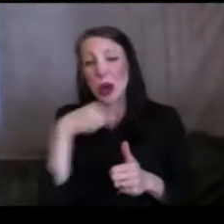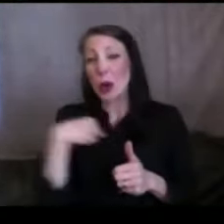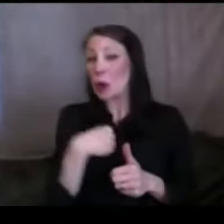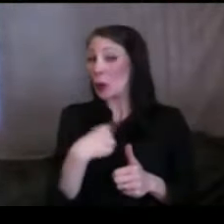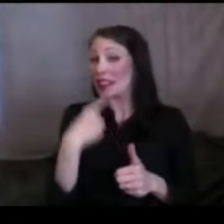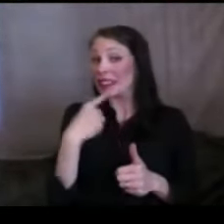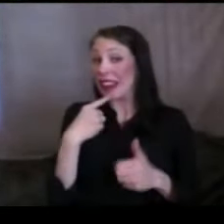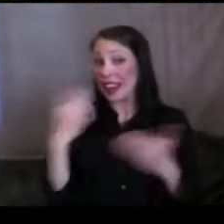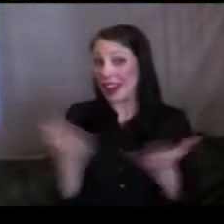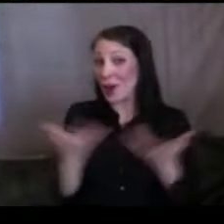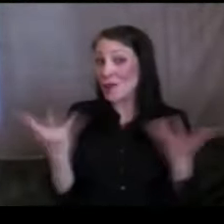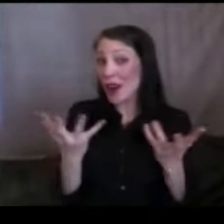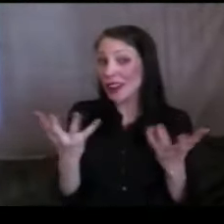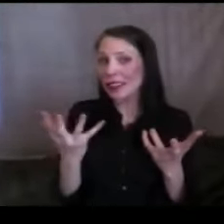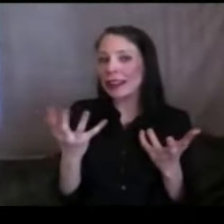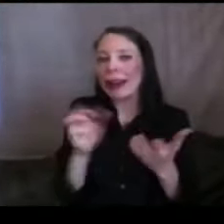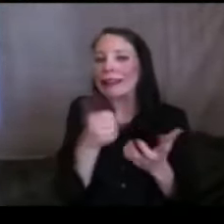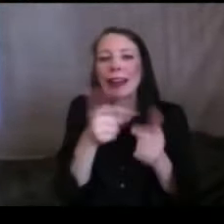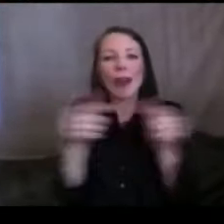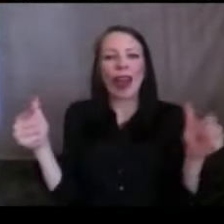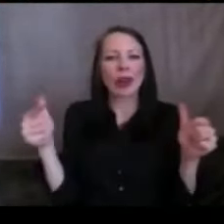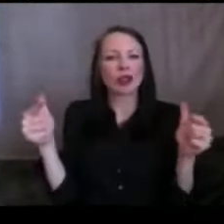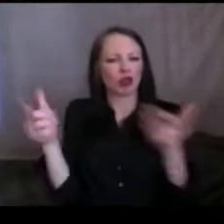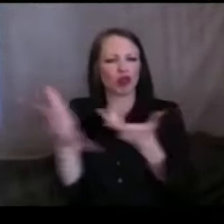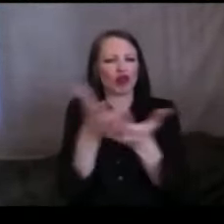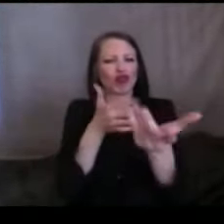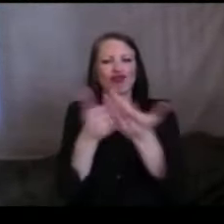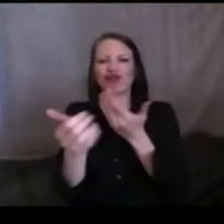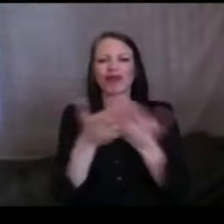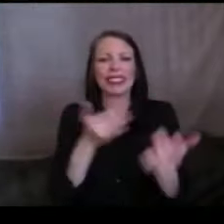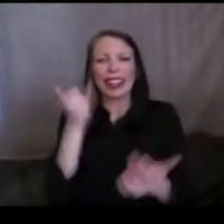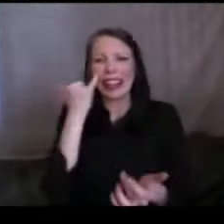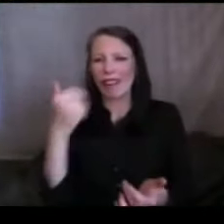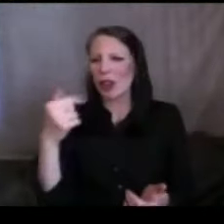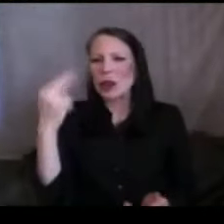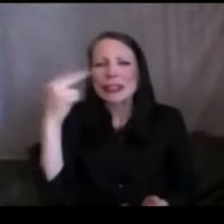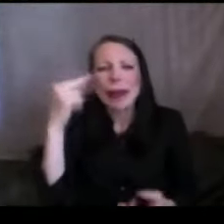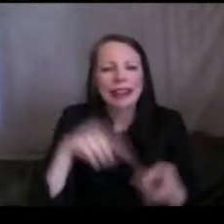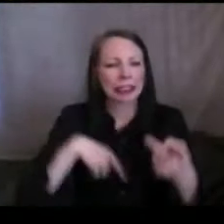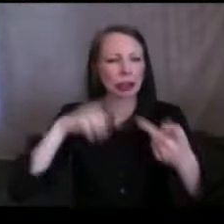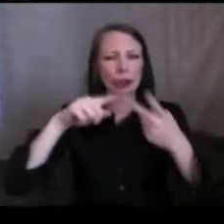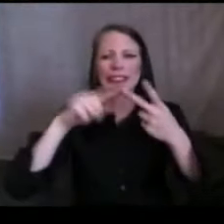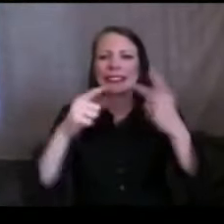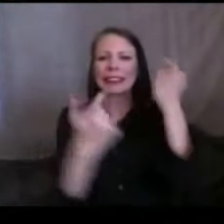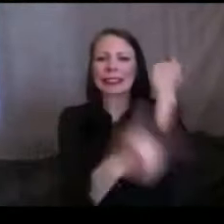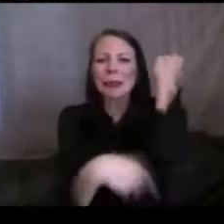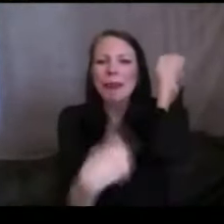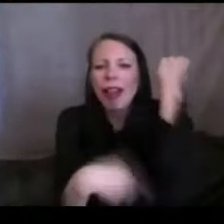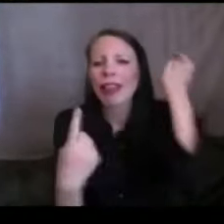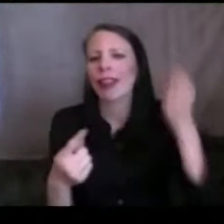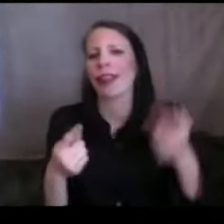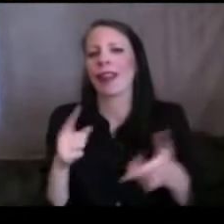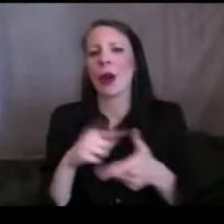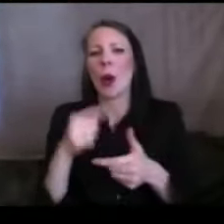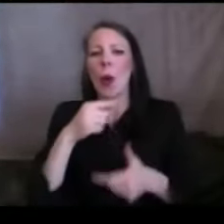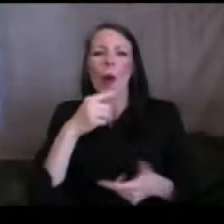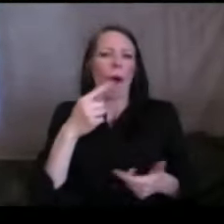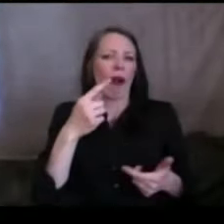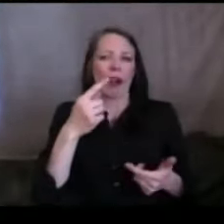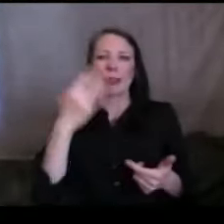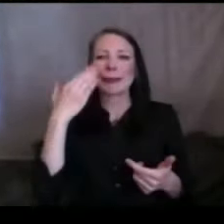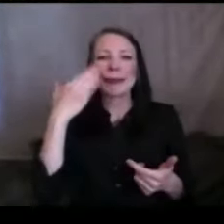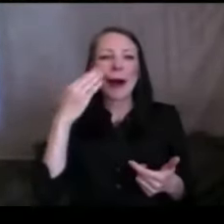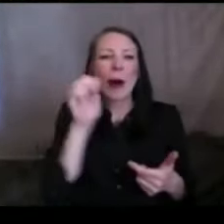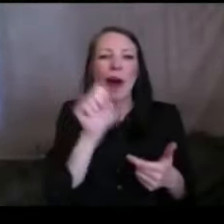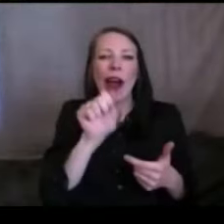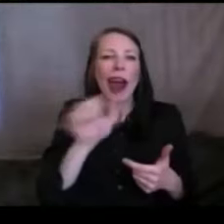that it's just another language to us. Whether you're Spanish or Somalian or Asian or whatever. I mean, this